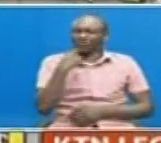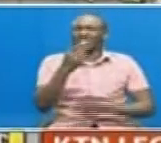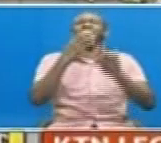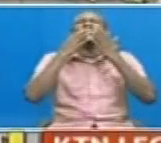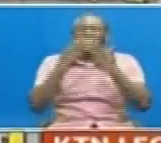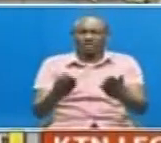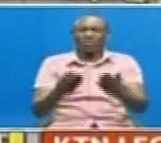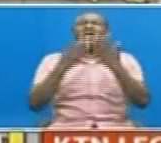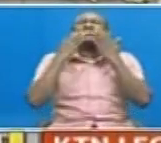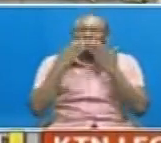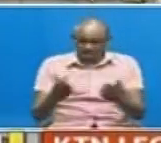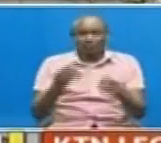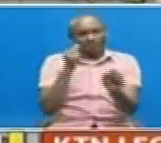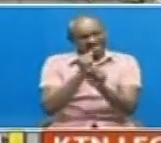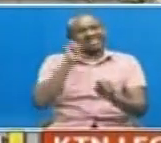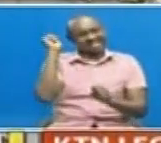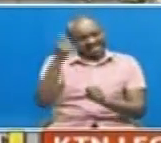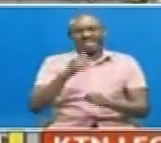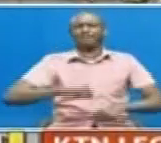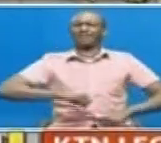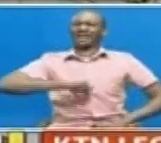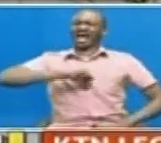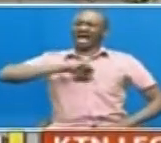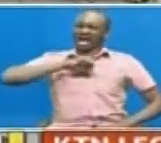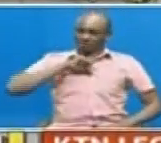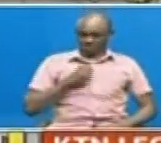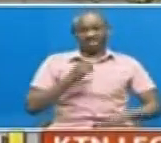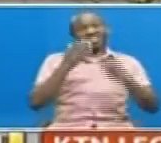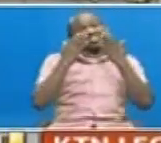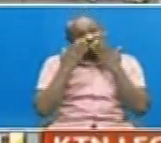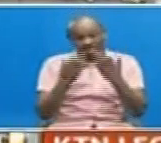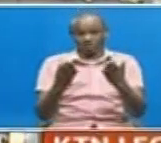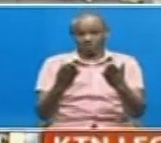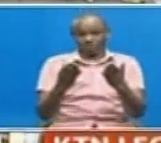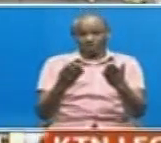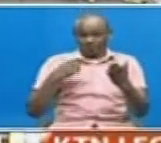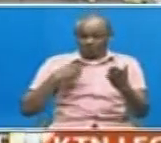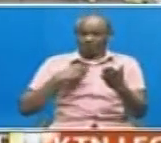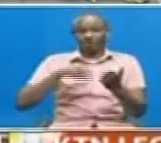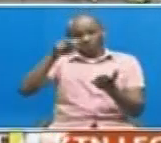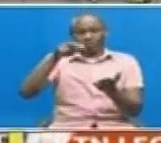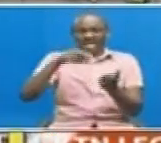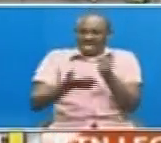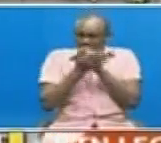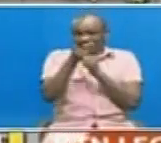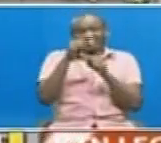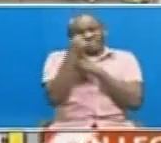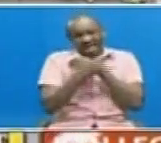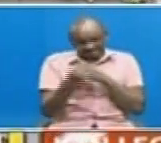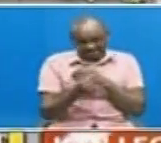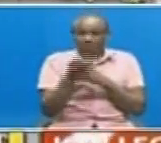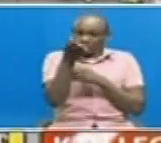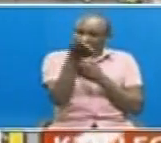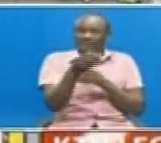thank you for making our country proud. Thank you for standing in the gap and being